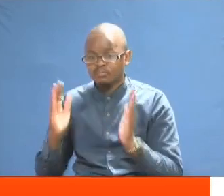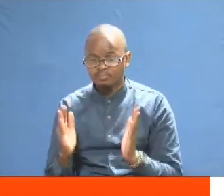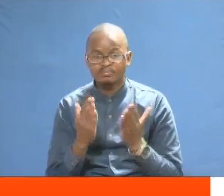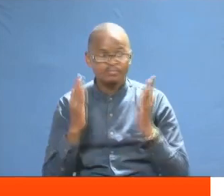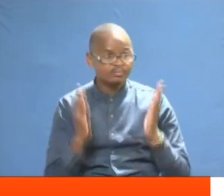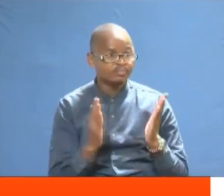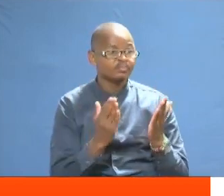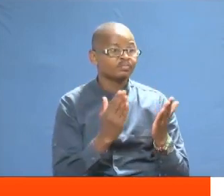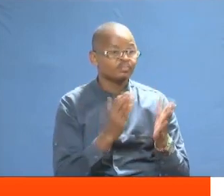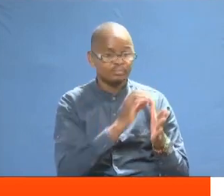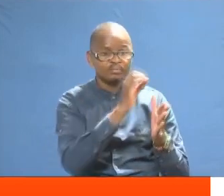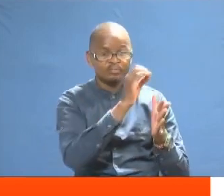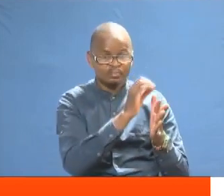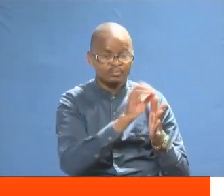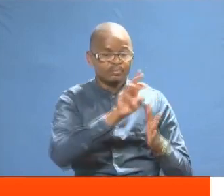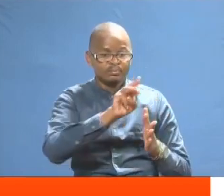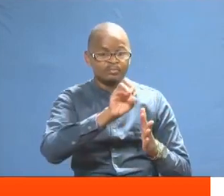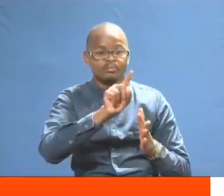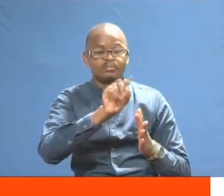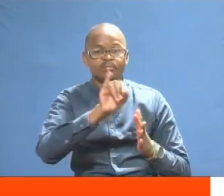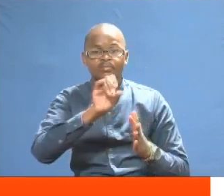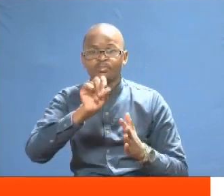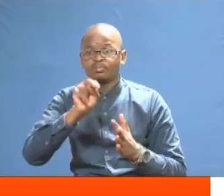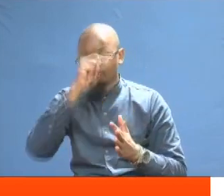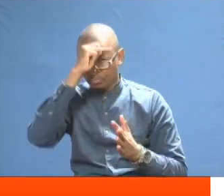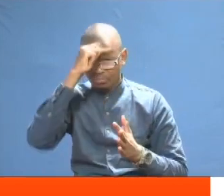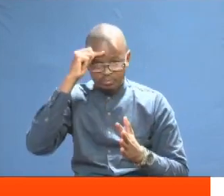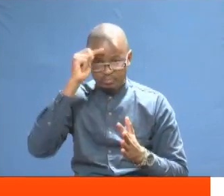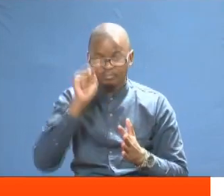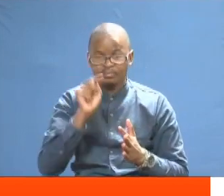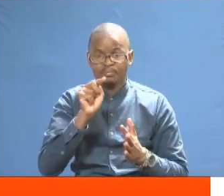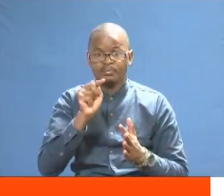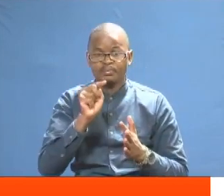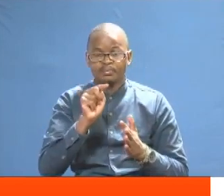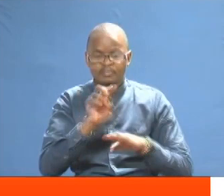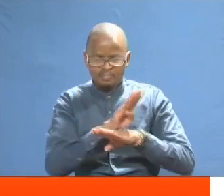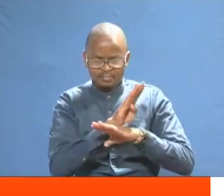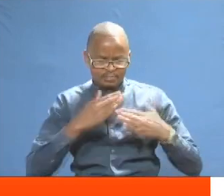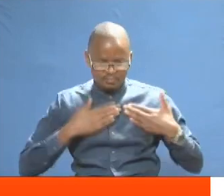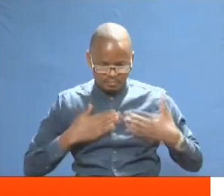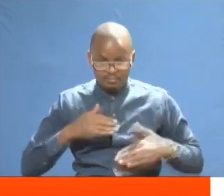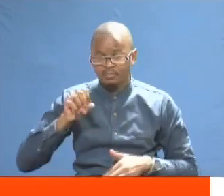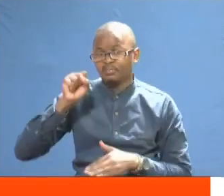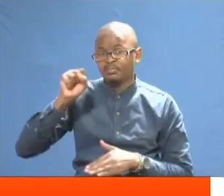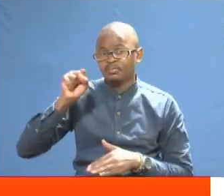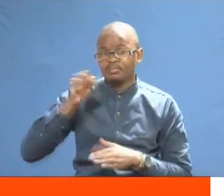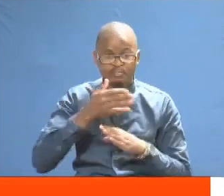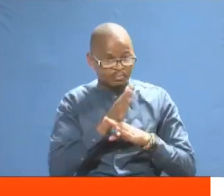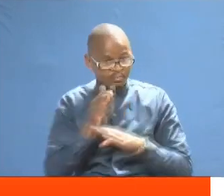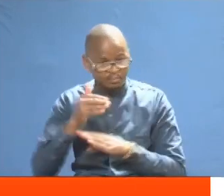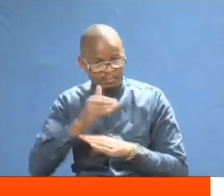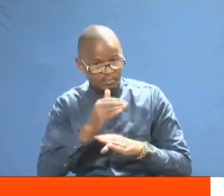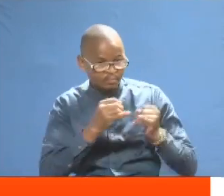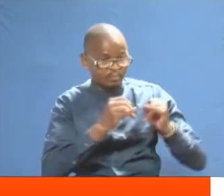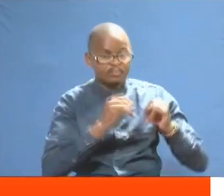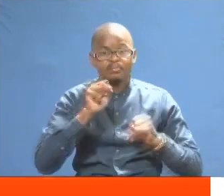mobilization or whipping of emotions of ethnic. Because these busybodies and political conmen have always thrived